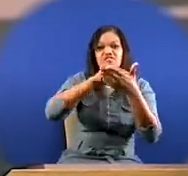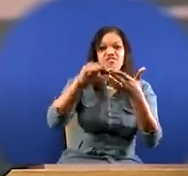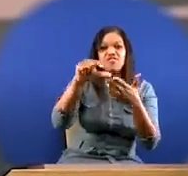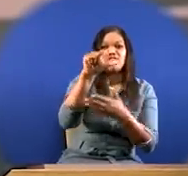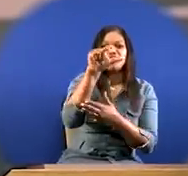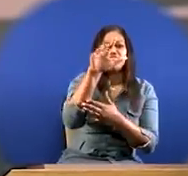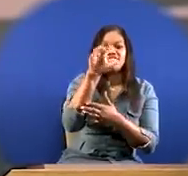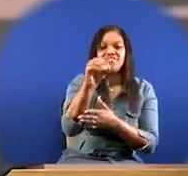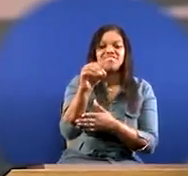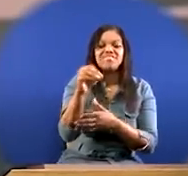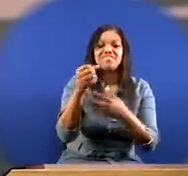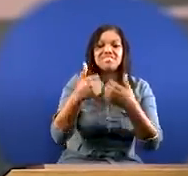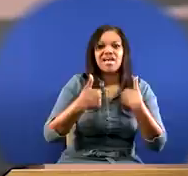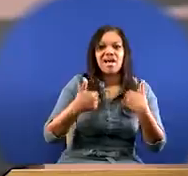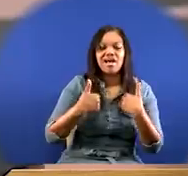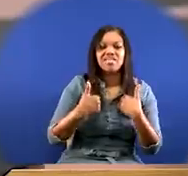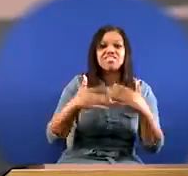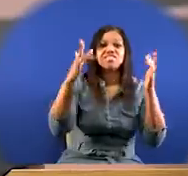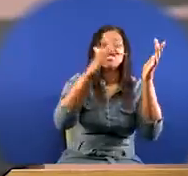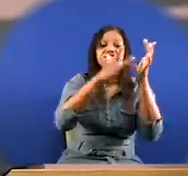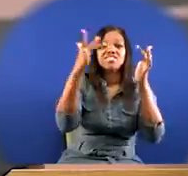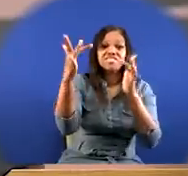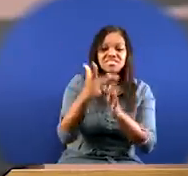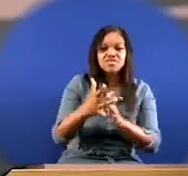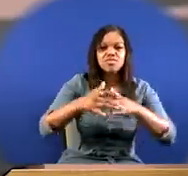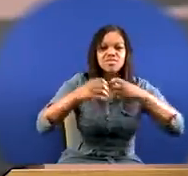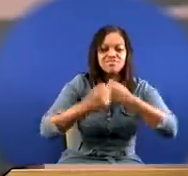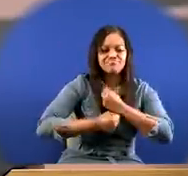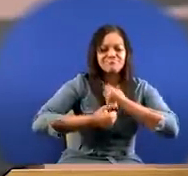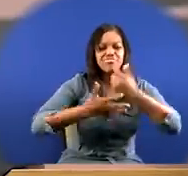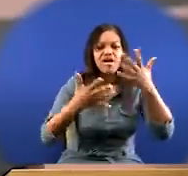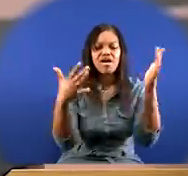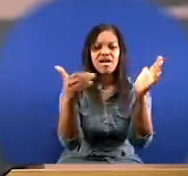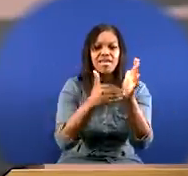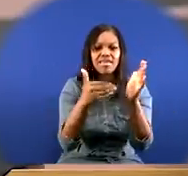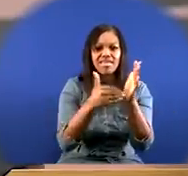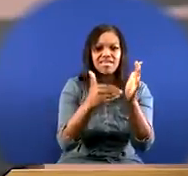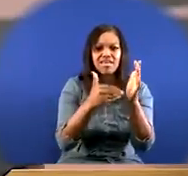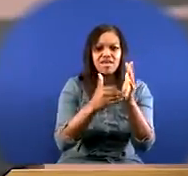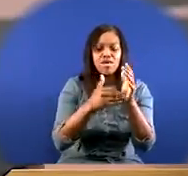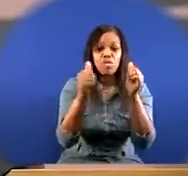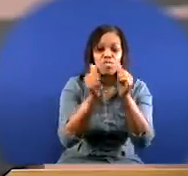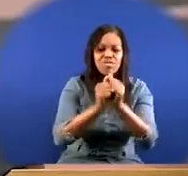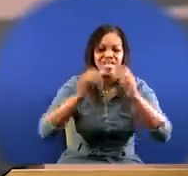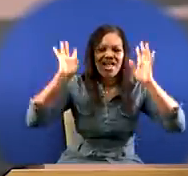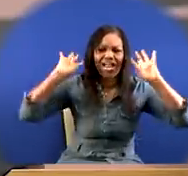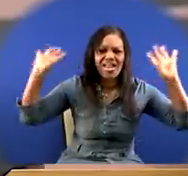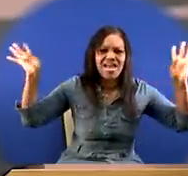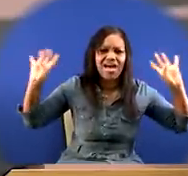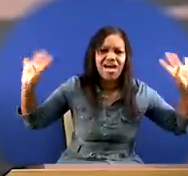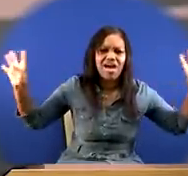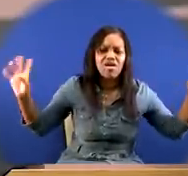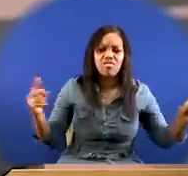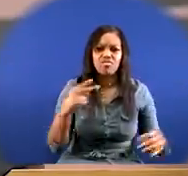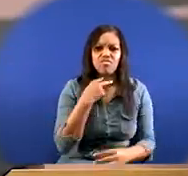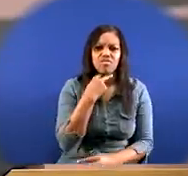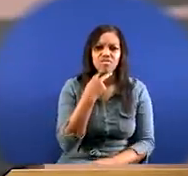says, Jesus, when he had cried again with a loud